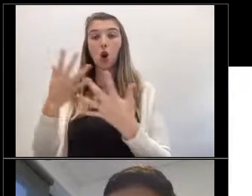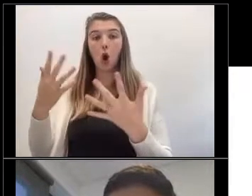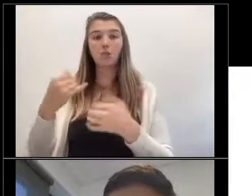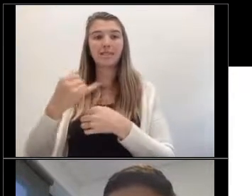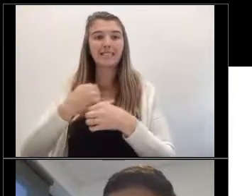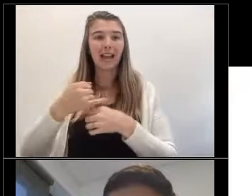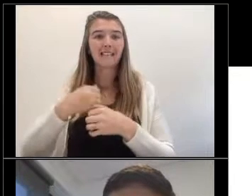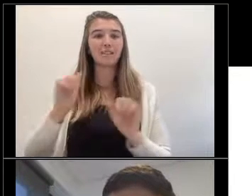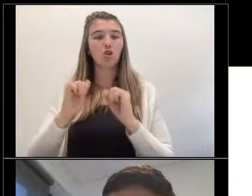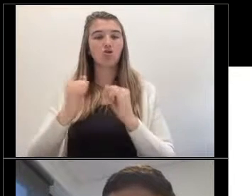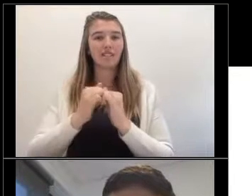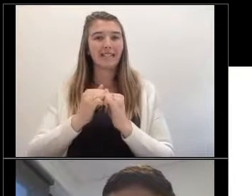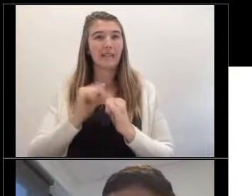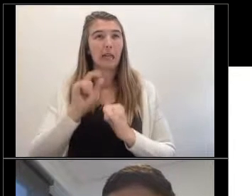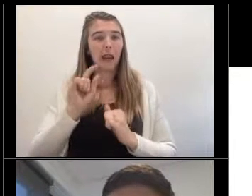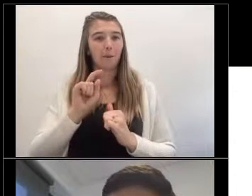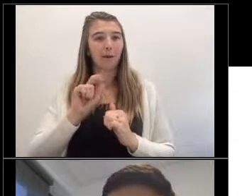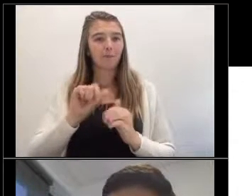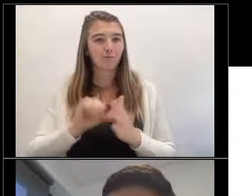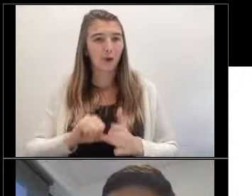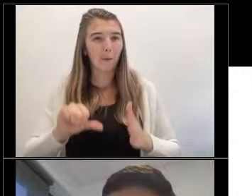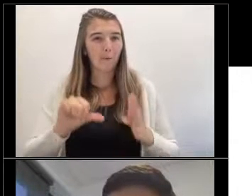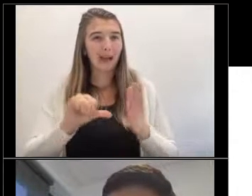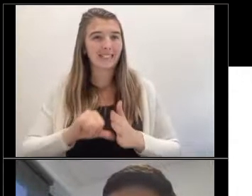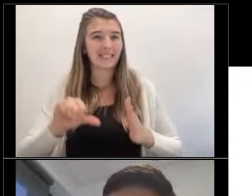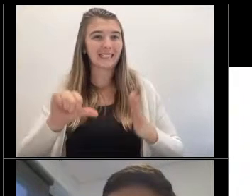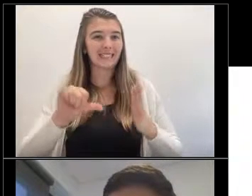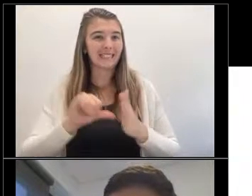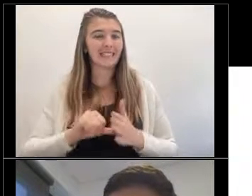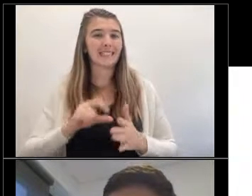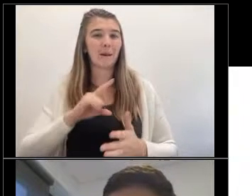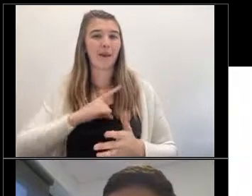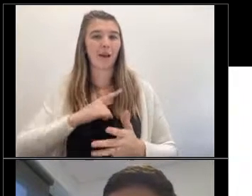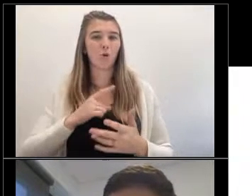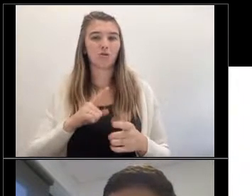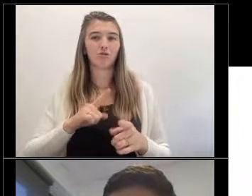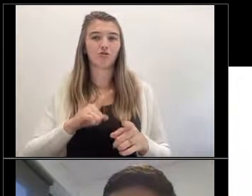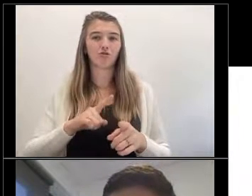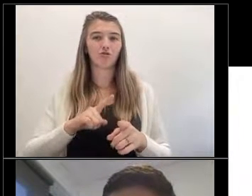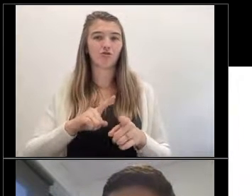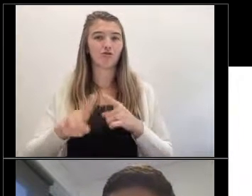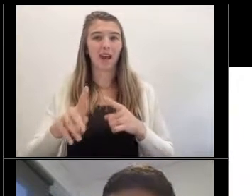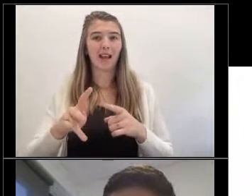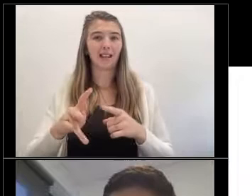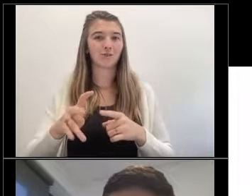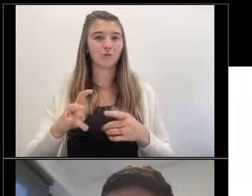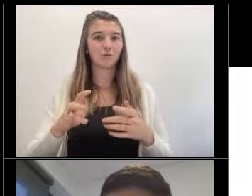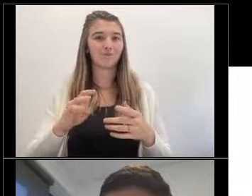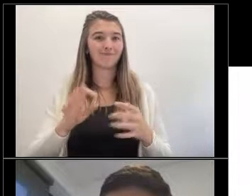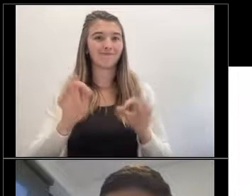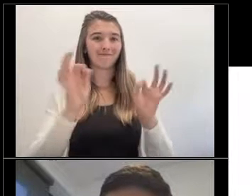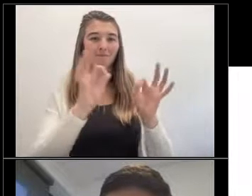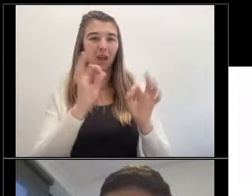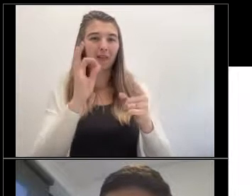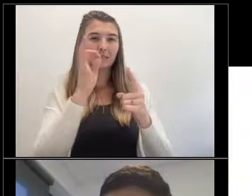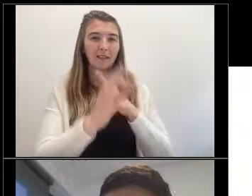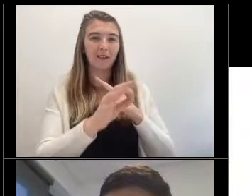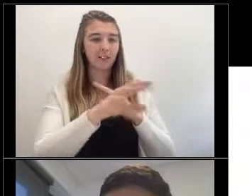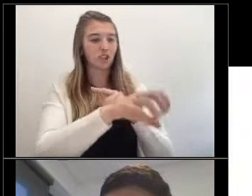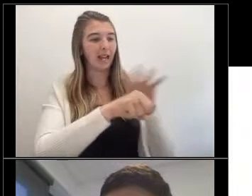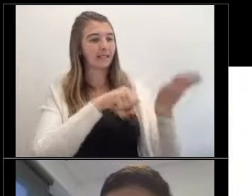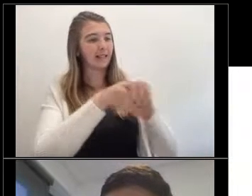problematic enterprise, because it's just, really non-specifically removing things from the ocean,